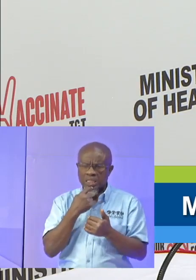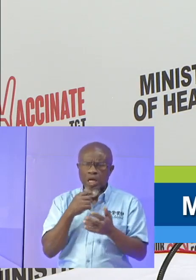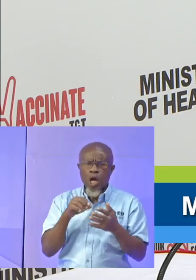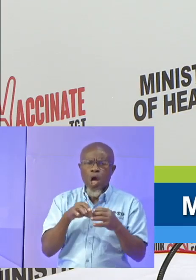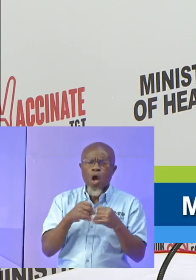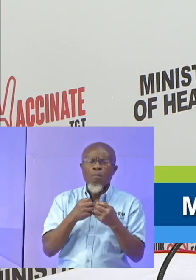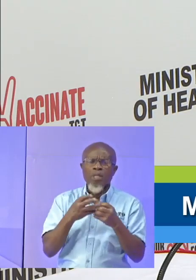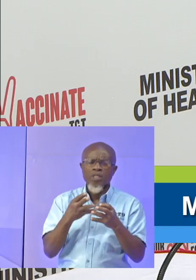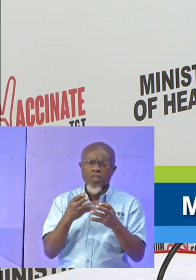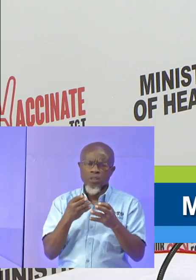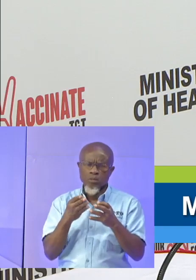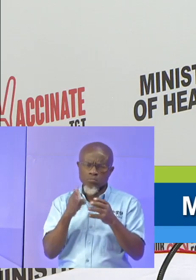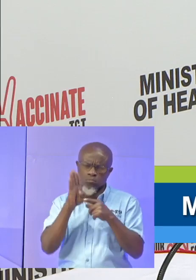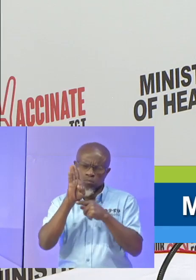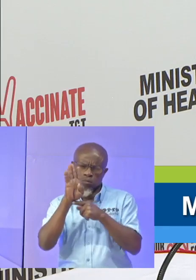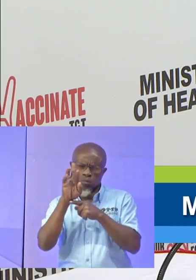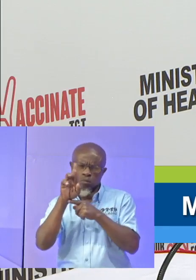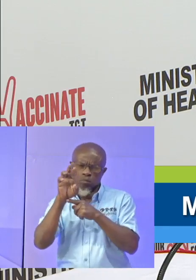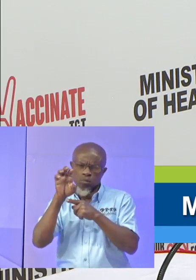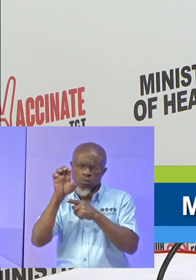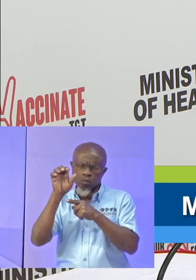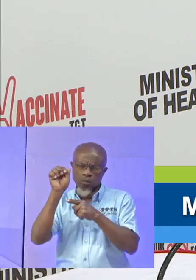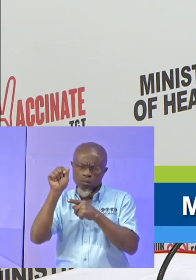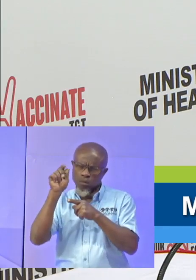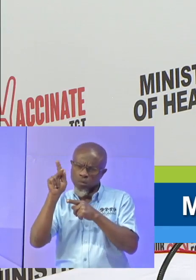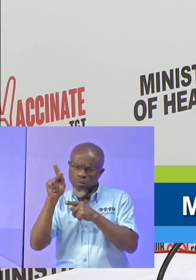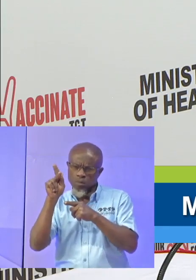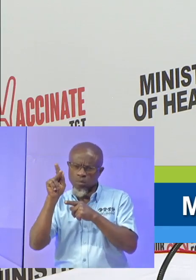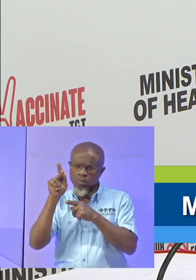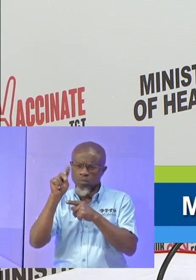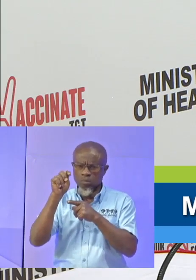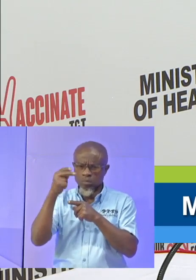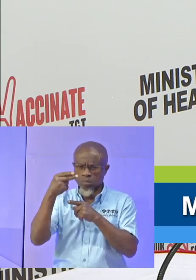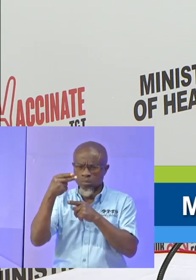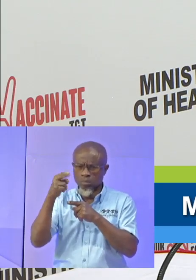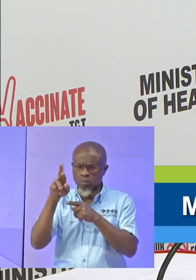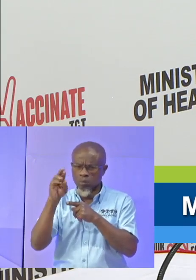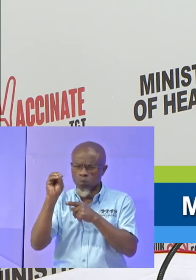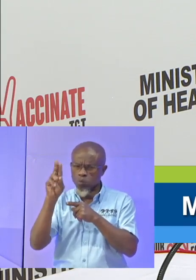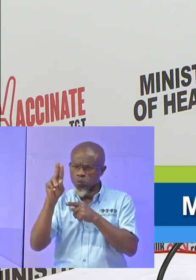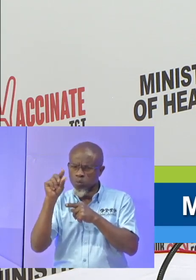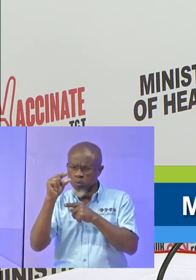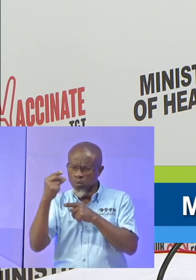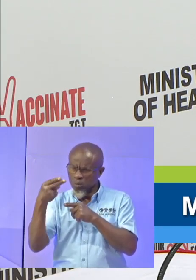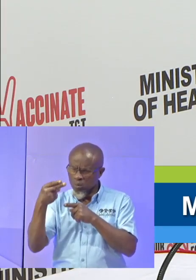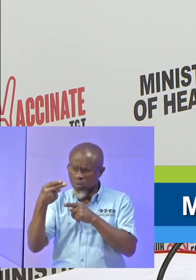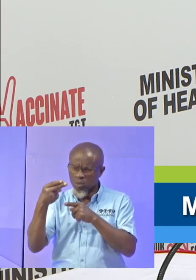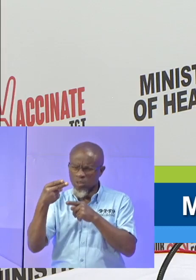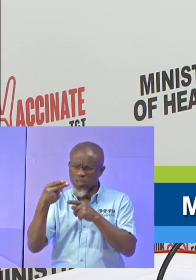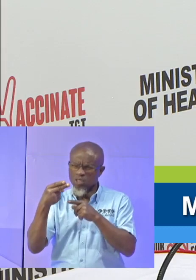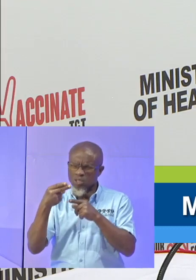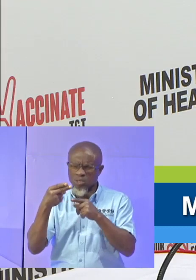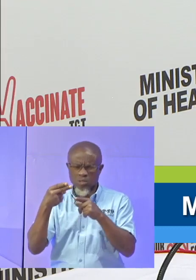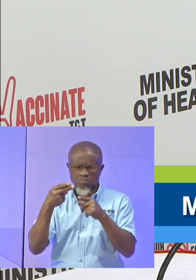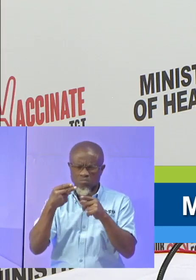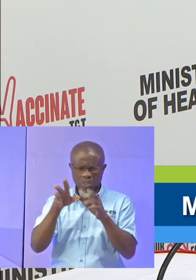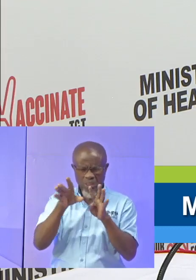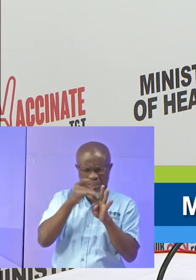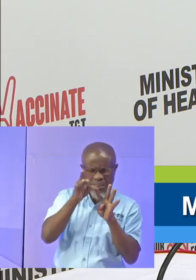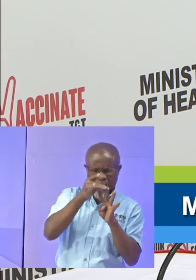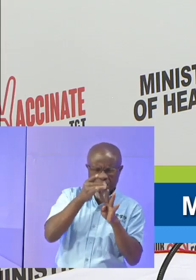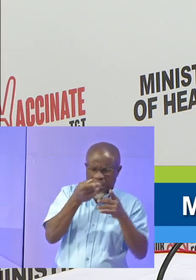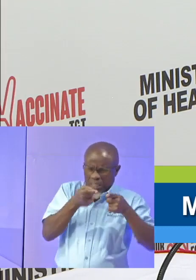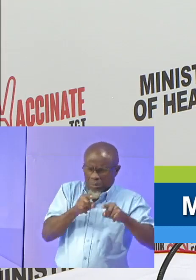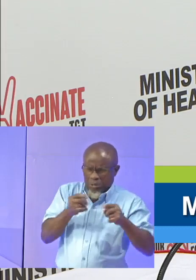infections we've had of COVID-19 among the vaccinated. Also, I just want to follow up from something Minister just said.